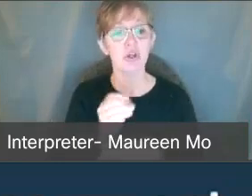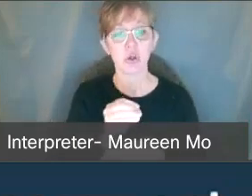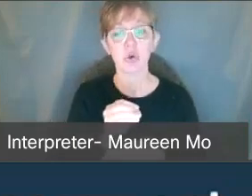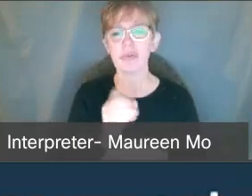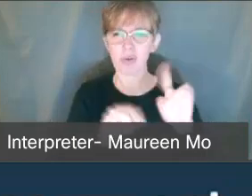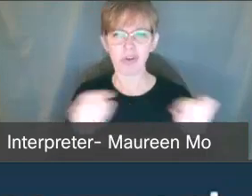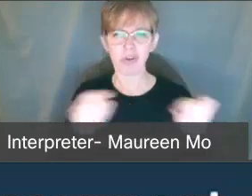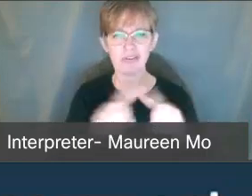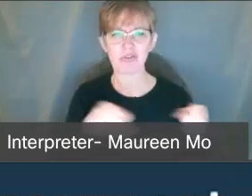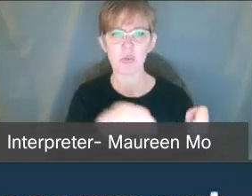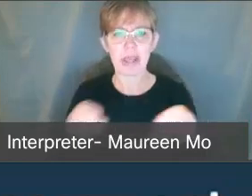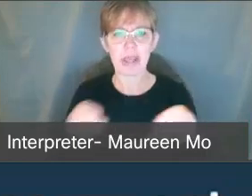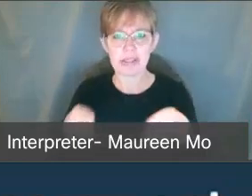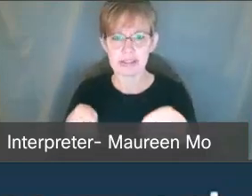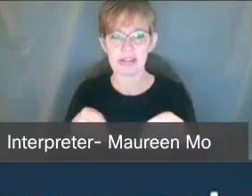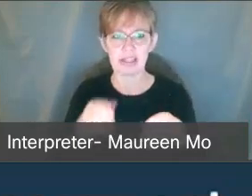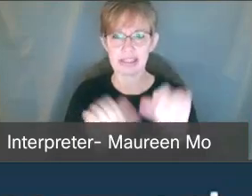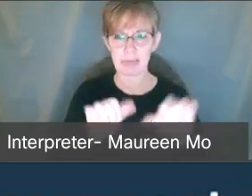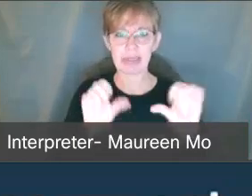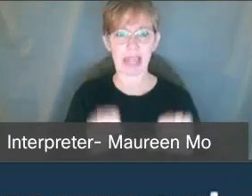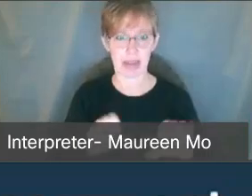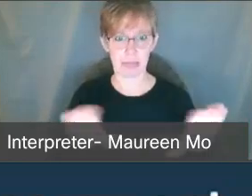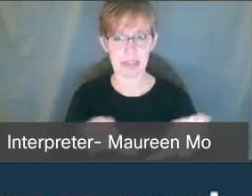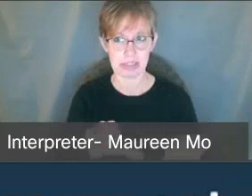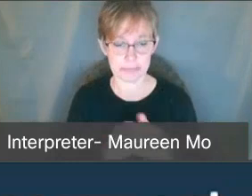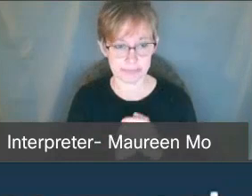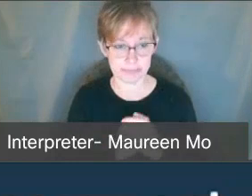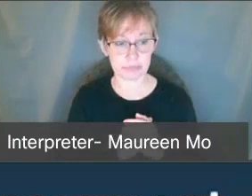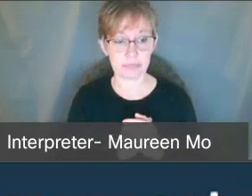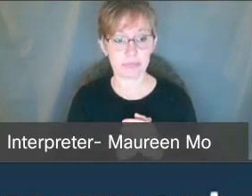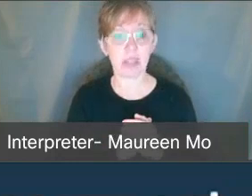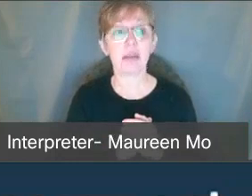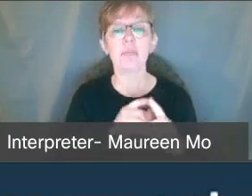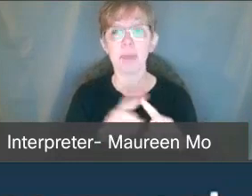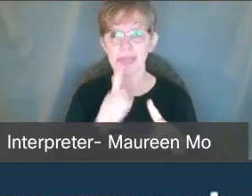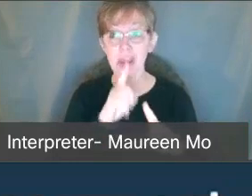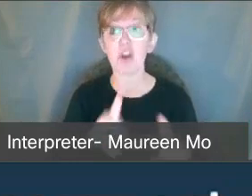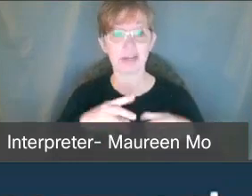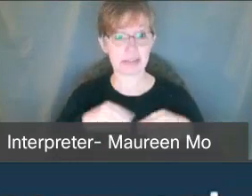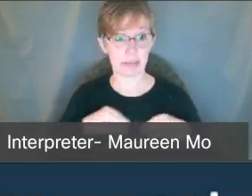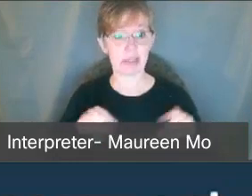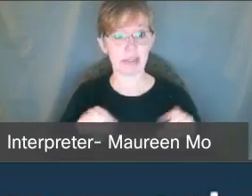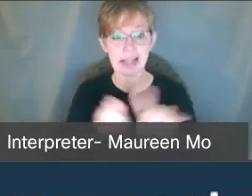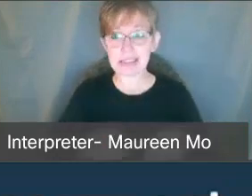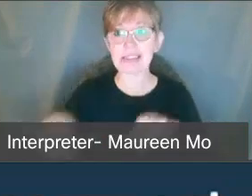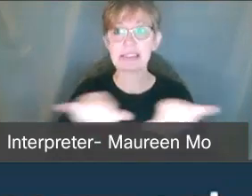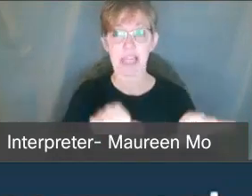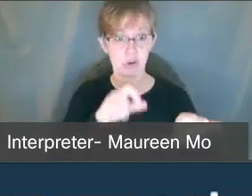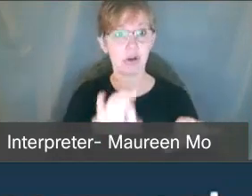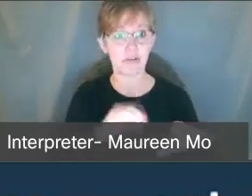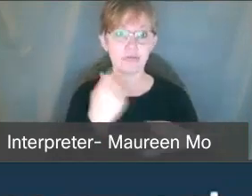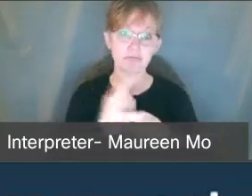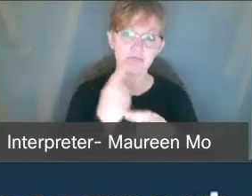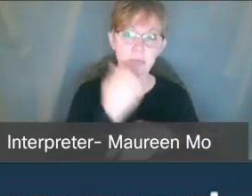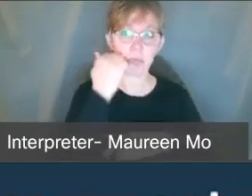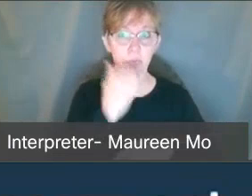ways that this can be done. That said, they are considered the standard of practice and the state of the science when we talk